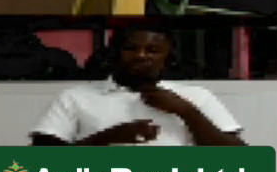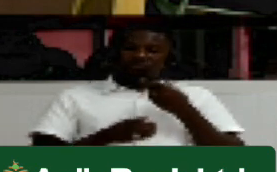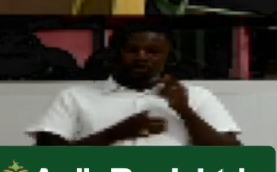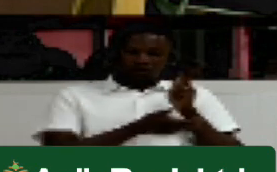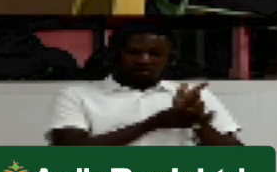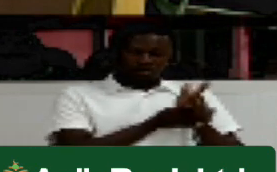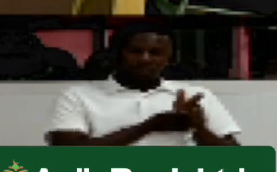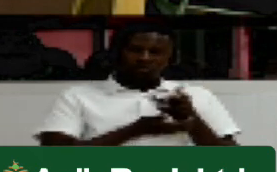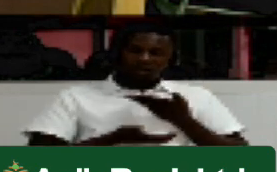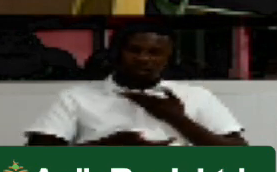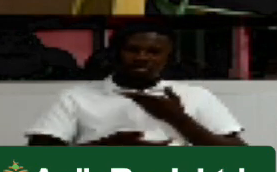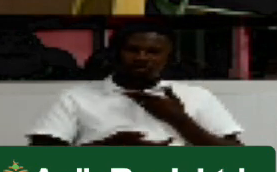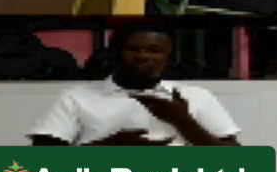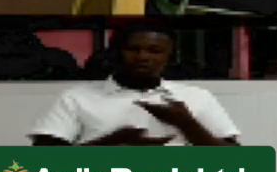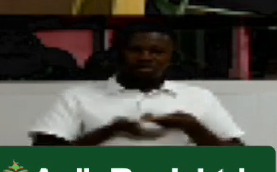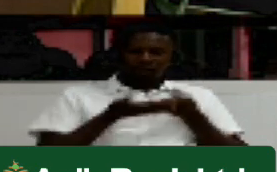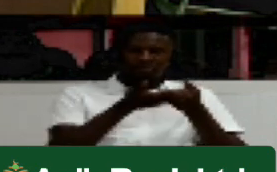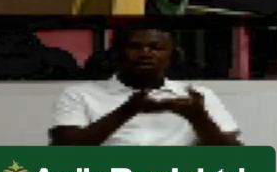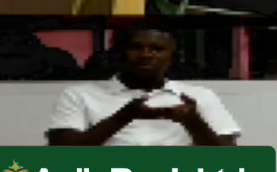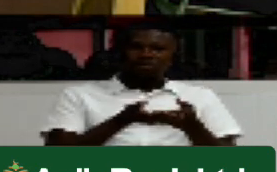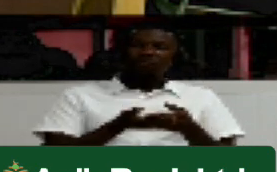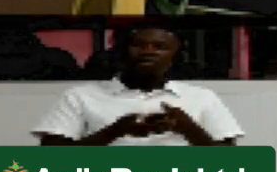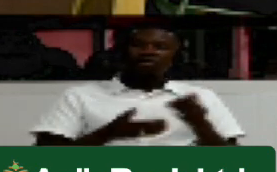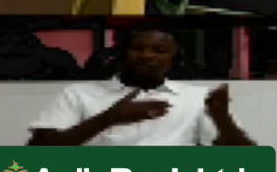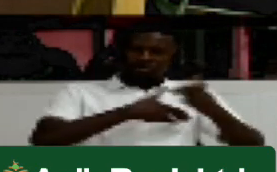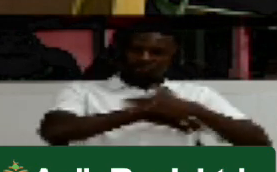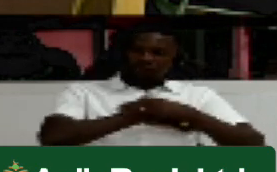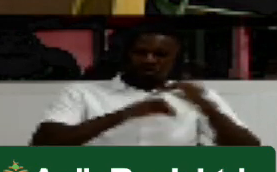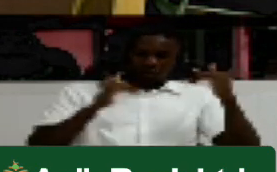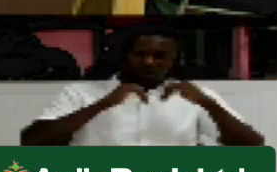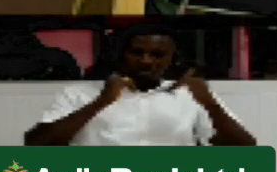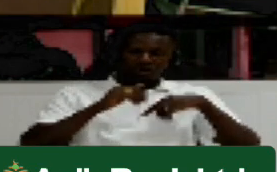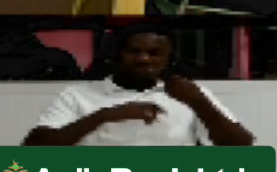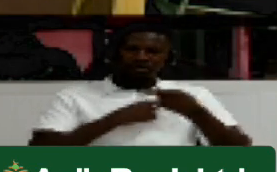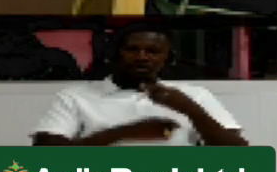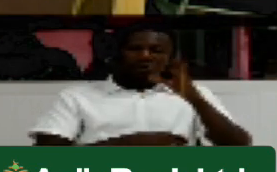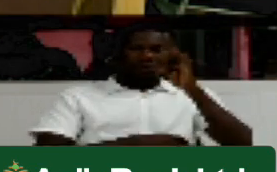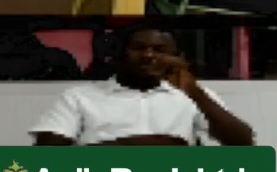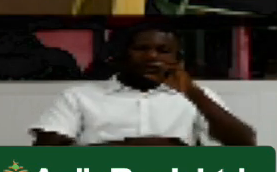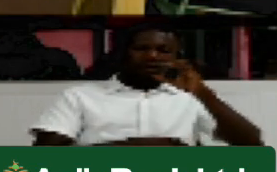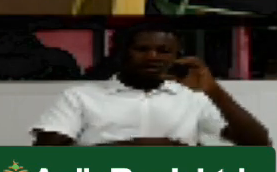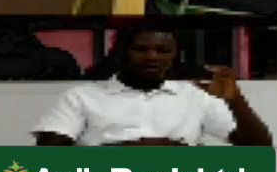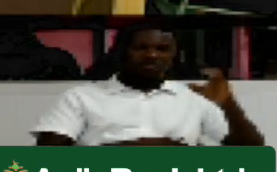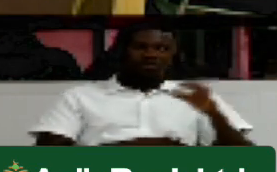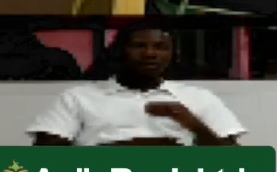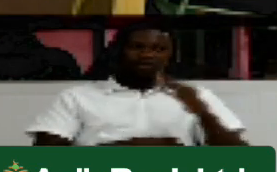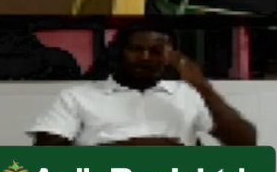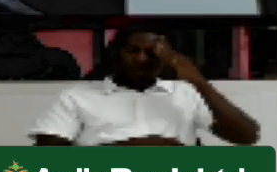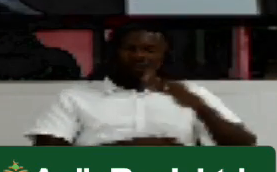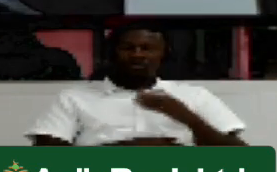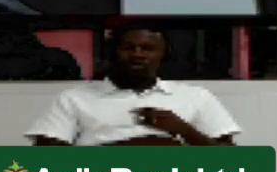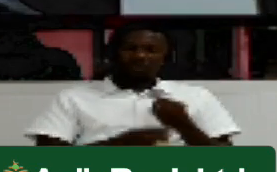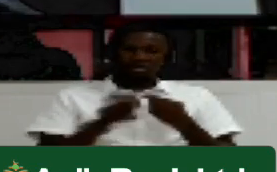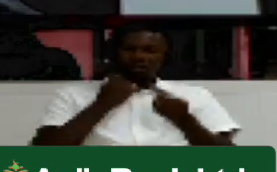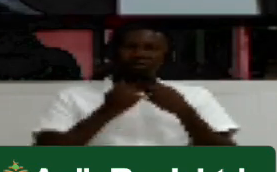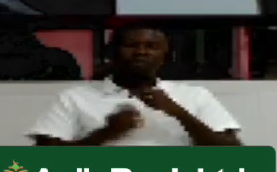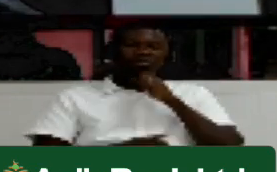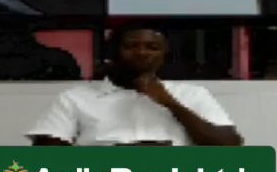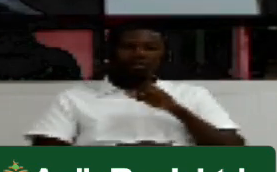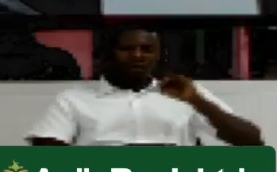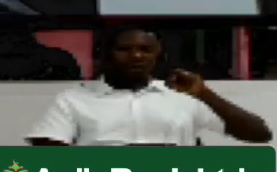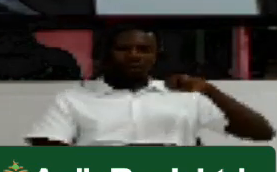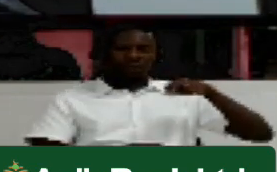we'll have it tendered in a closed session of the TRRC. Good. Thank you very much. Thank you again, Mr. Senghore, for coming to